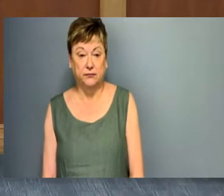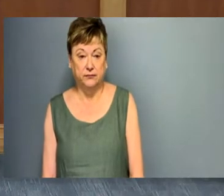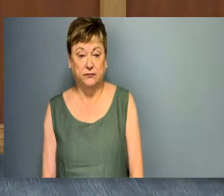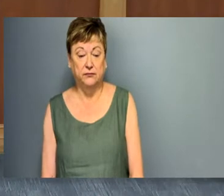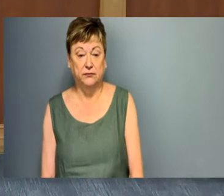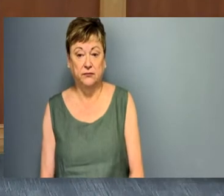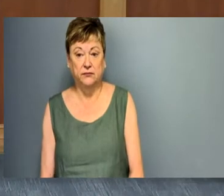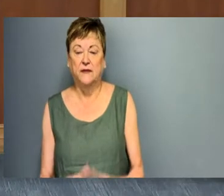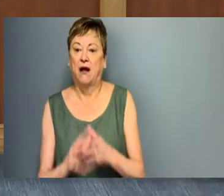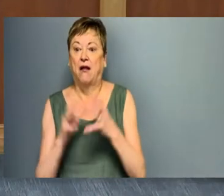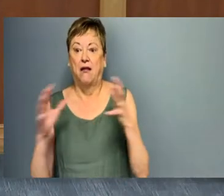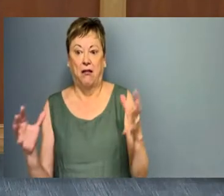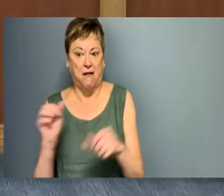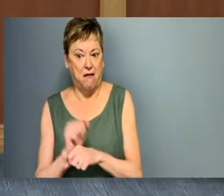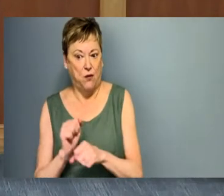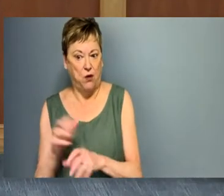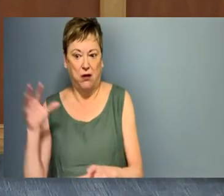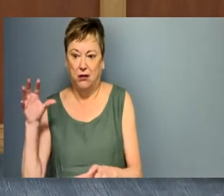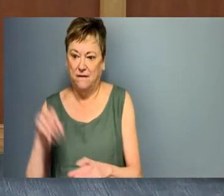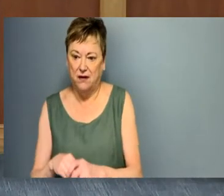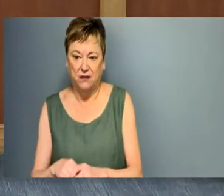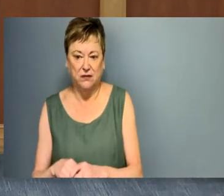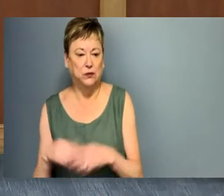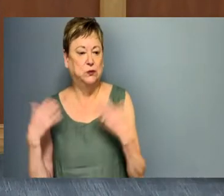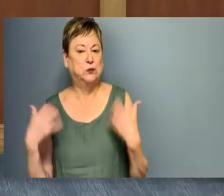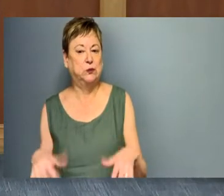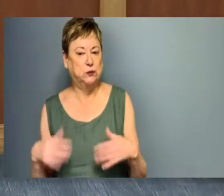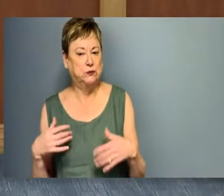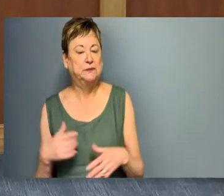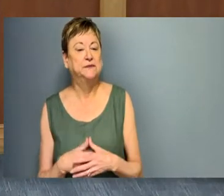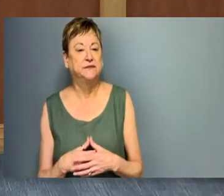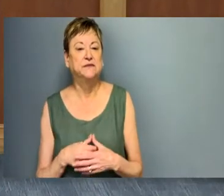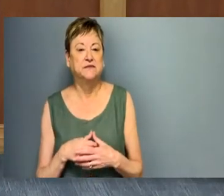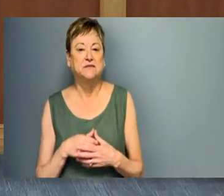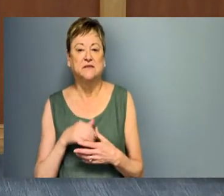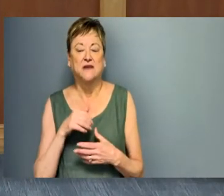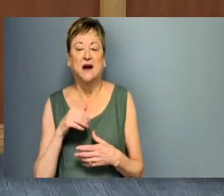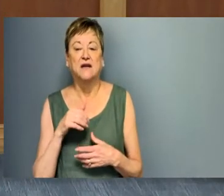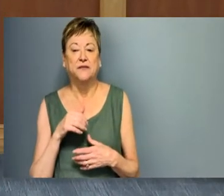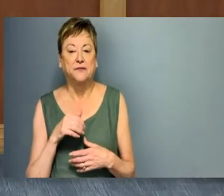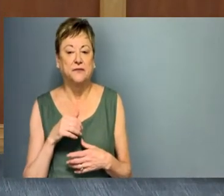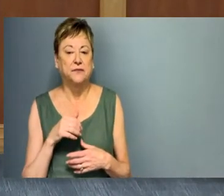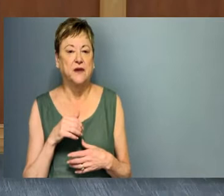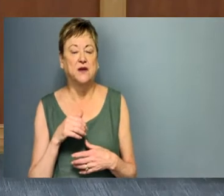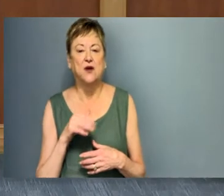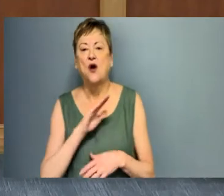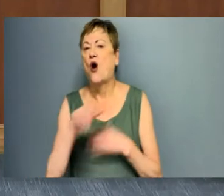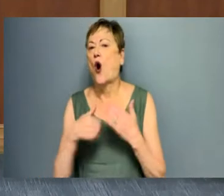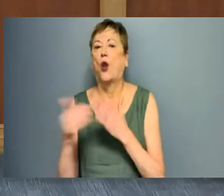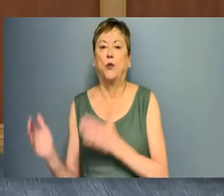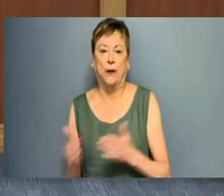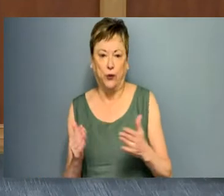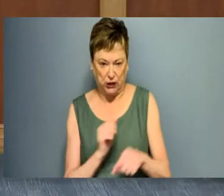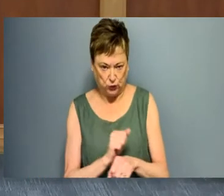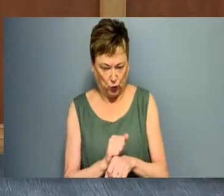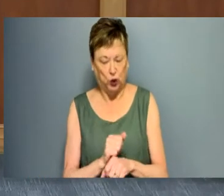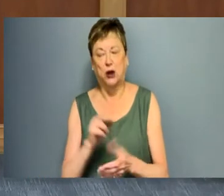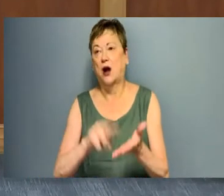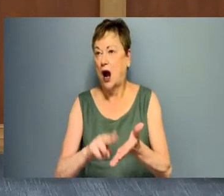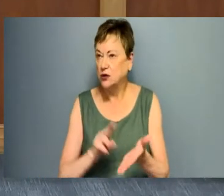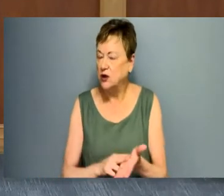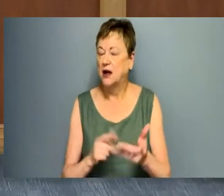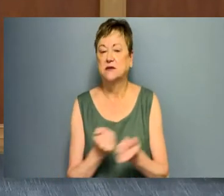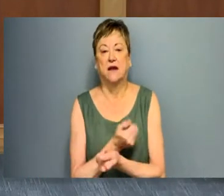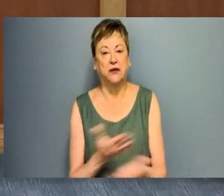So yeah, a lot of work has gone into this, obviously, as you could tell, not just obviously the slideshow and the presentation, but all the preparatory work and the contracts and everything else.